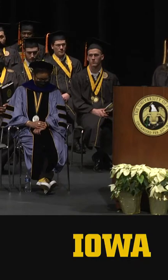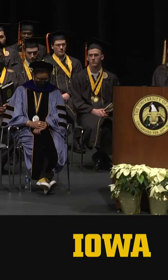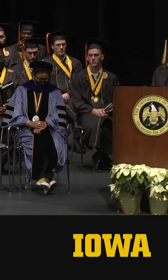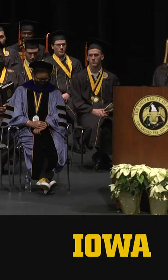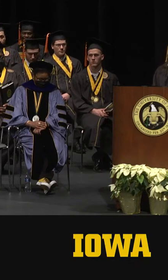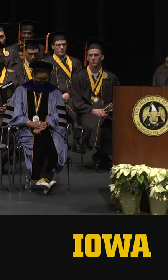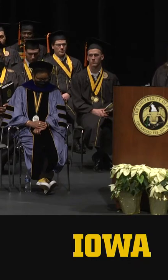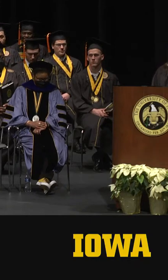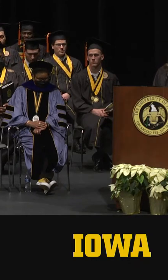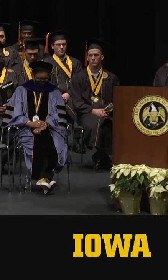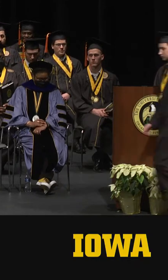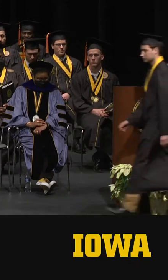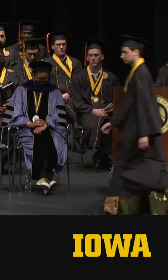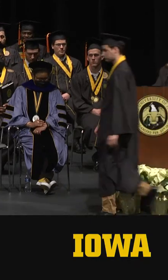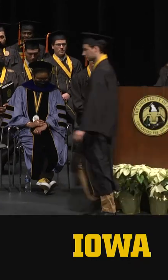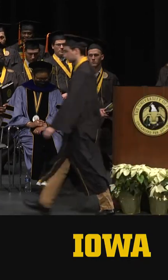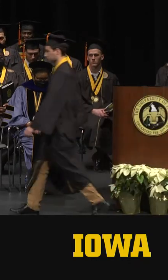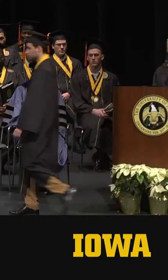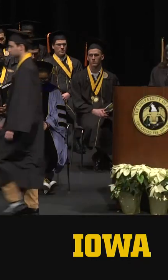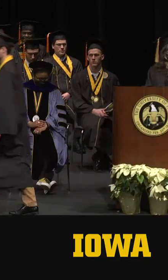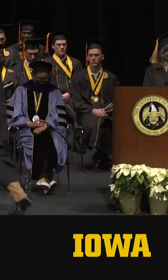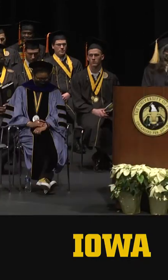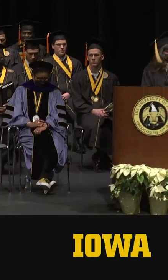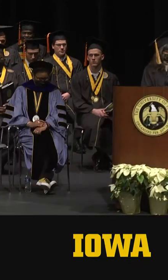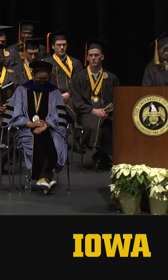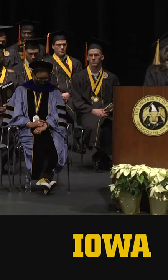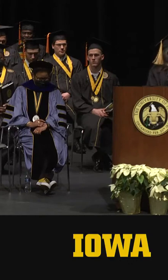Caleb Brace.